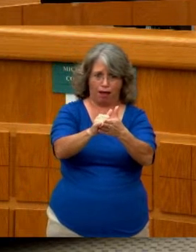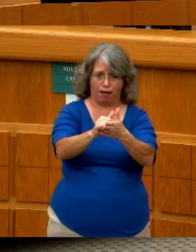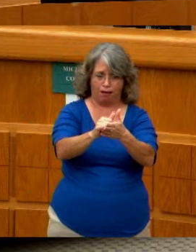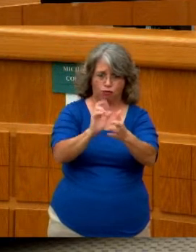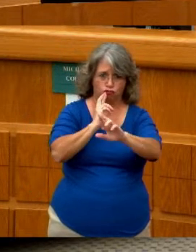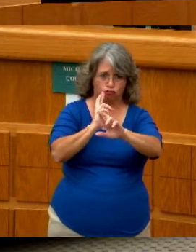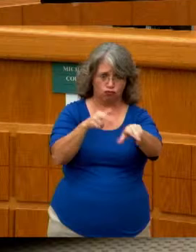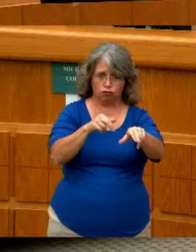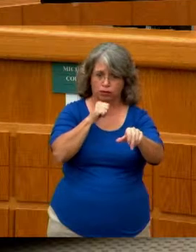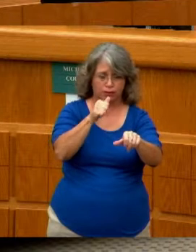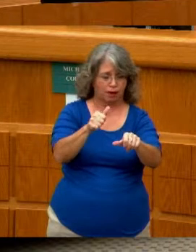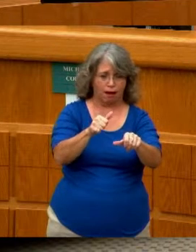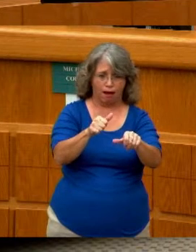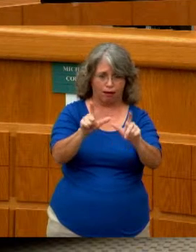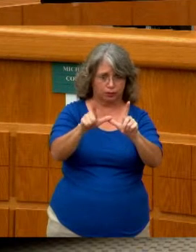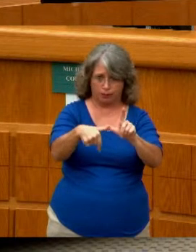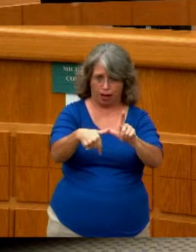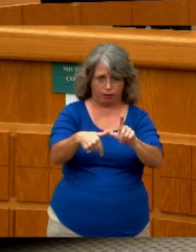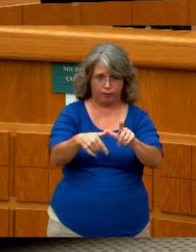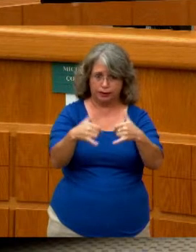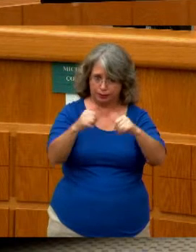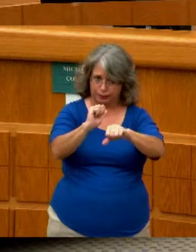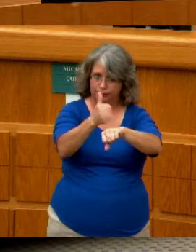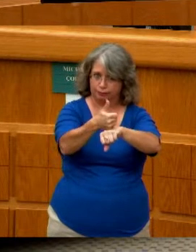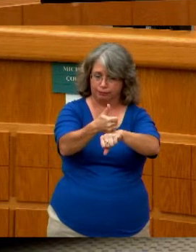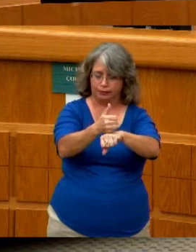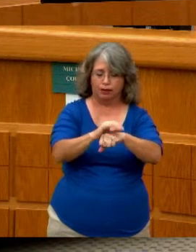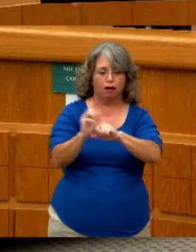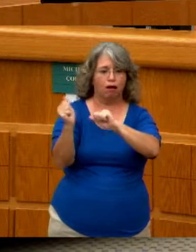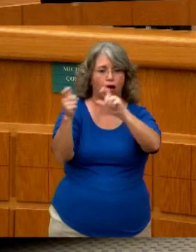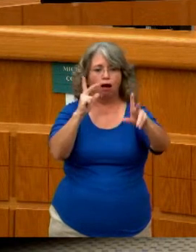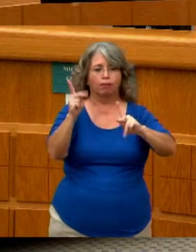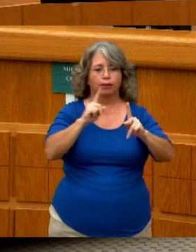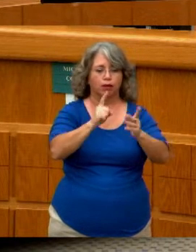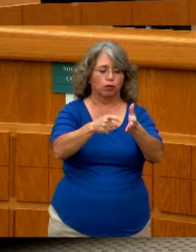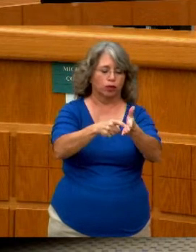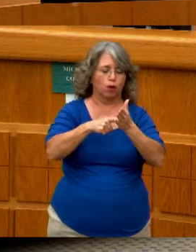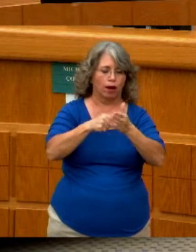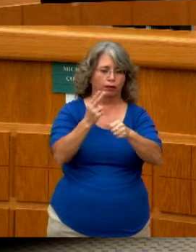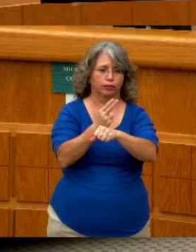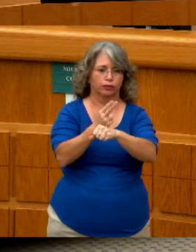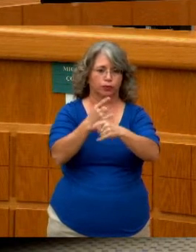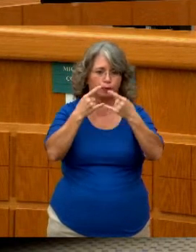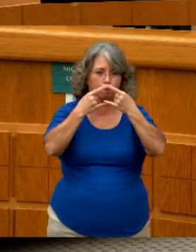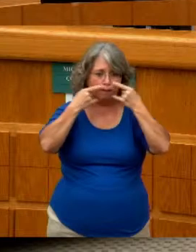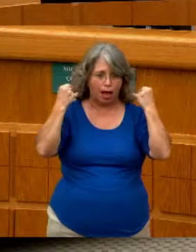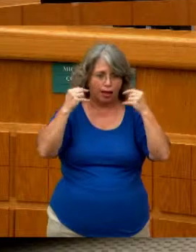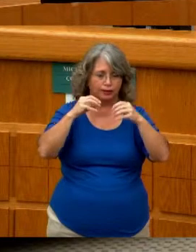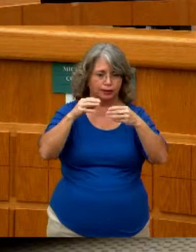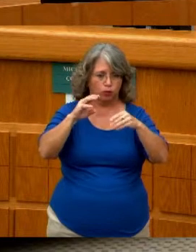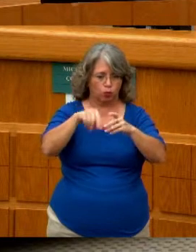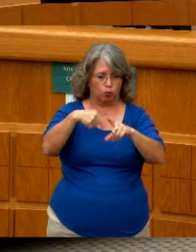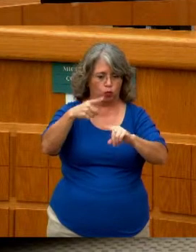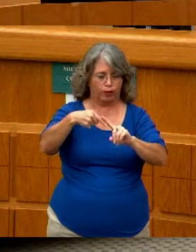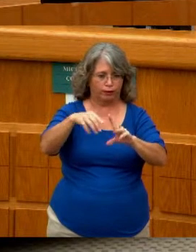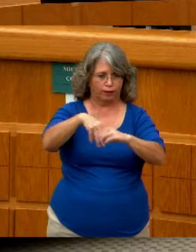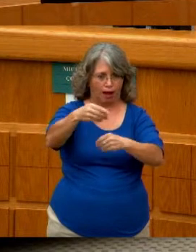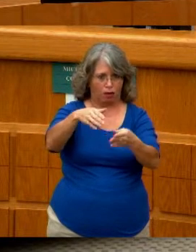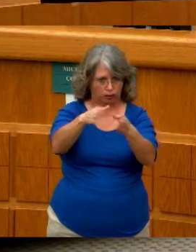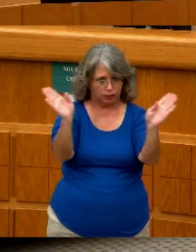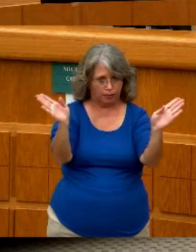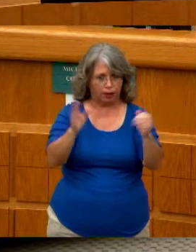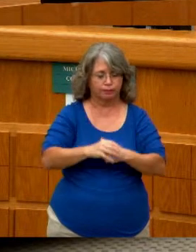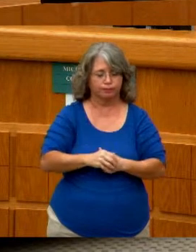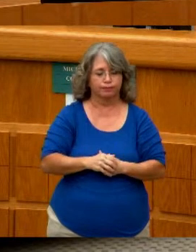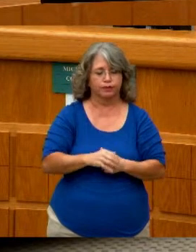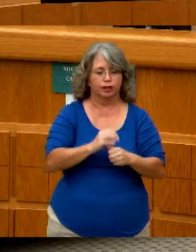mask requirement is still in effect and has not expired. All citizens are required to wear a mask in public to protect themselves and